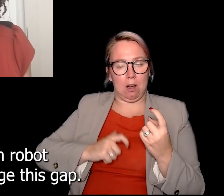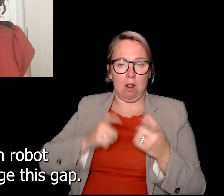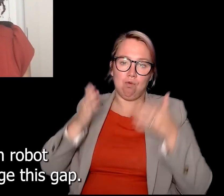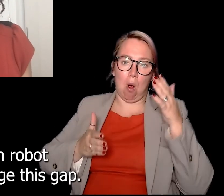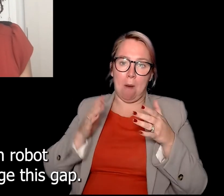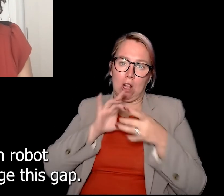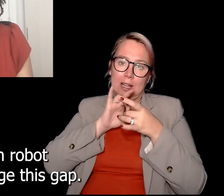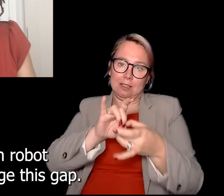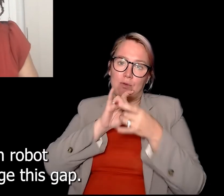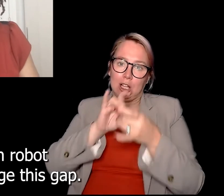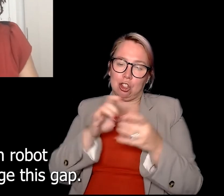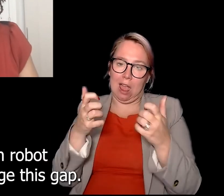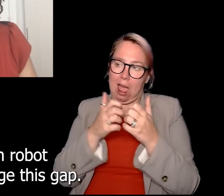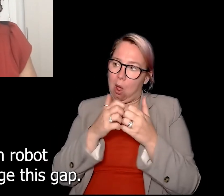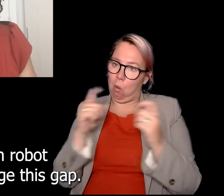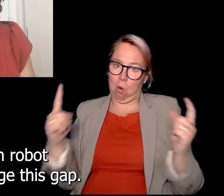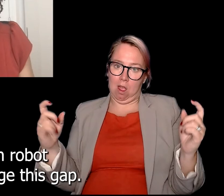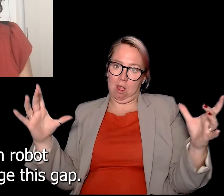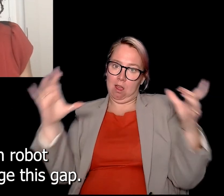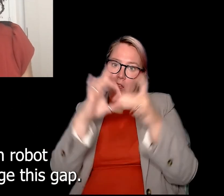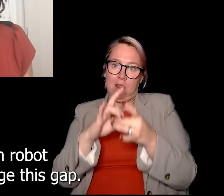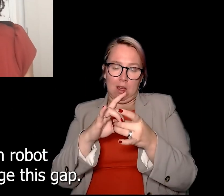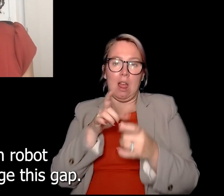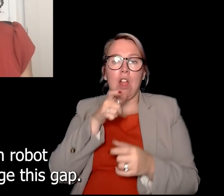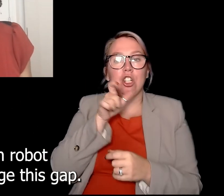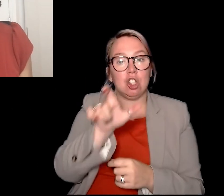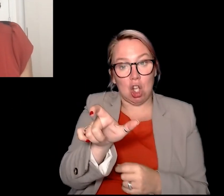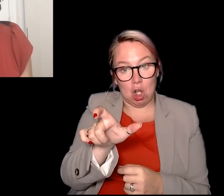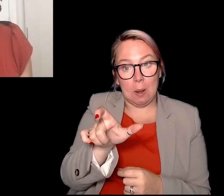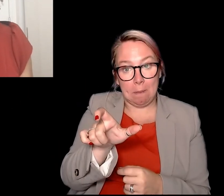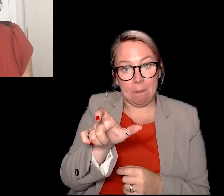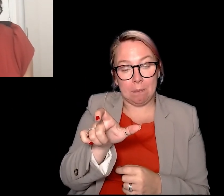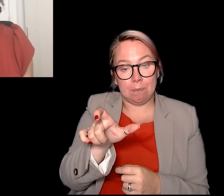think a lot about human-robot interaction and how to bridge this gap.